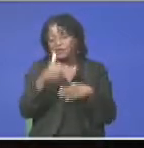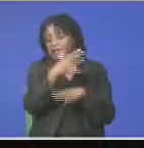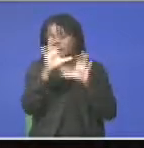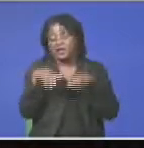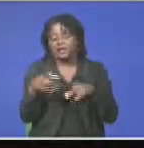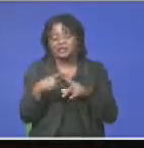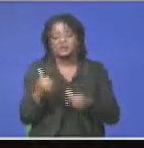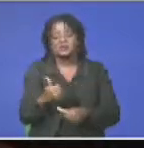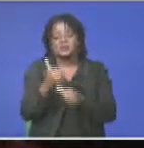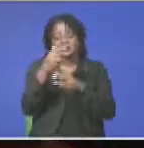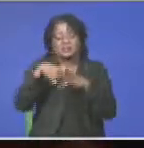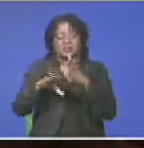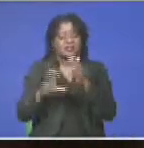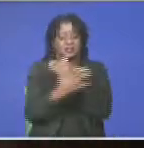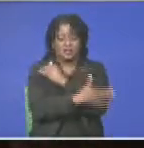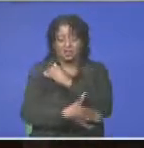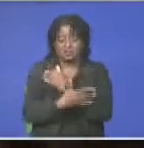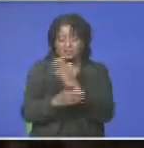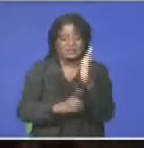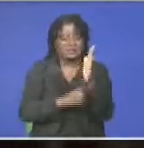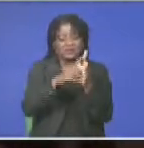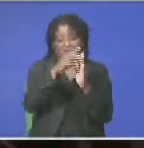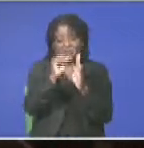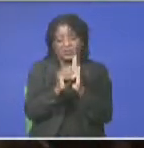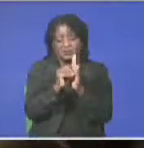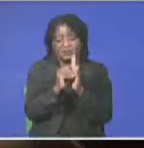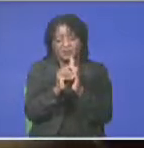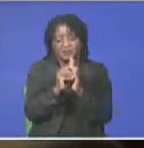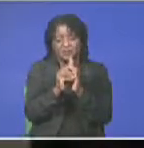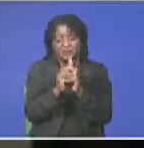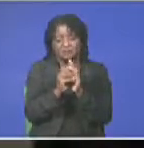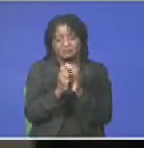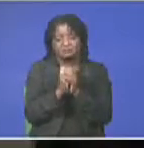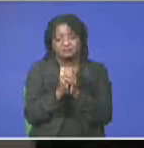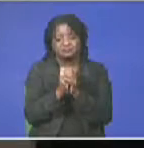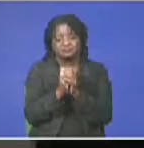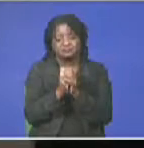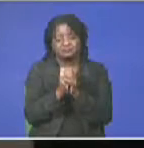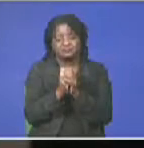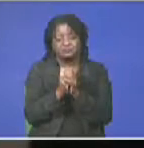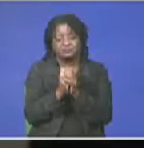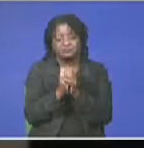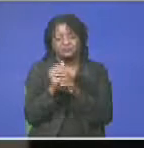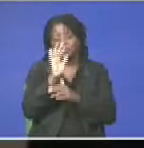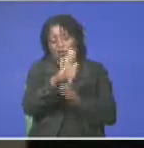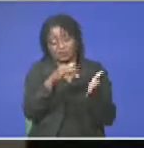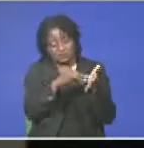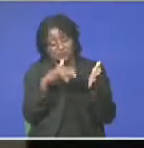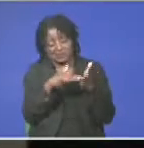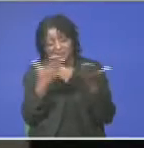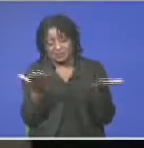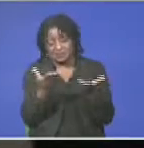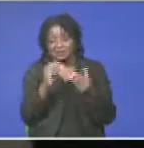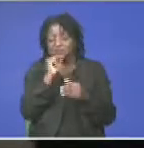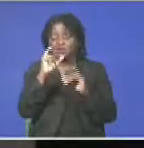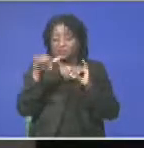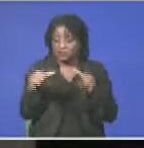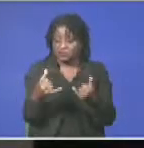while getting a piece of the economic pie. And so your studies here are not just